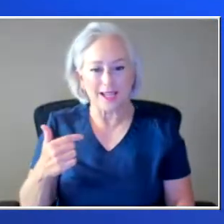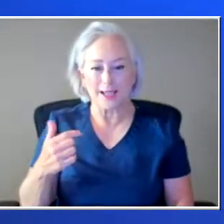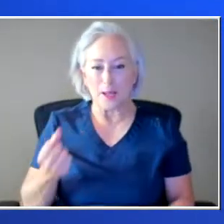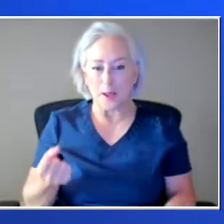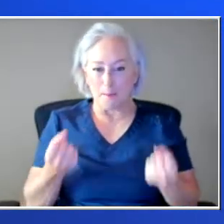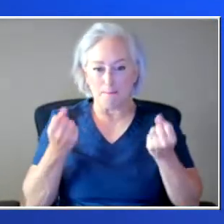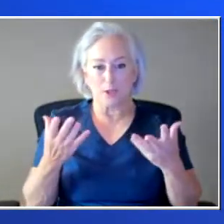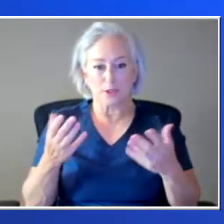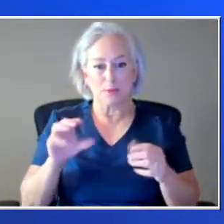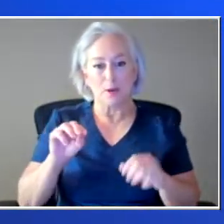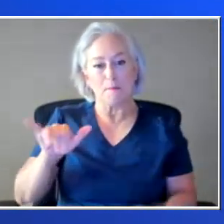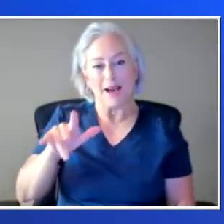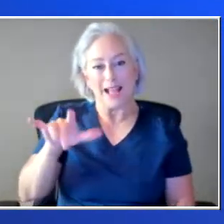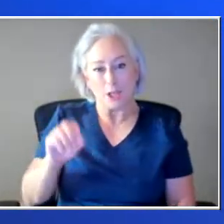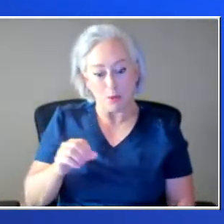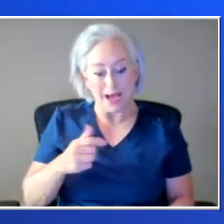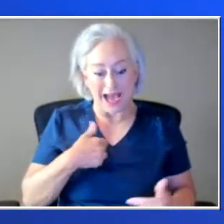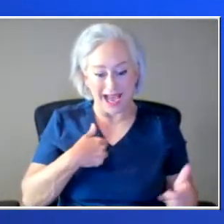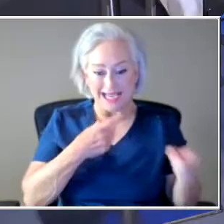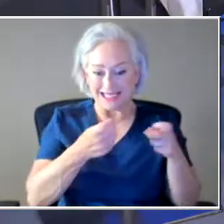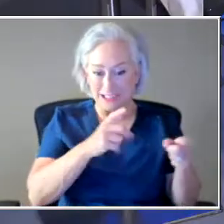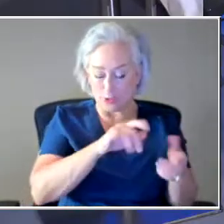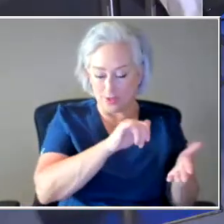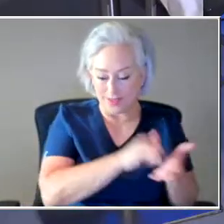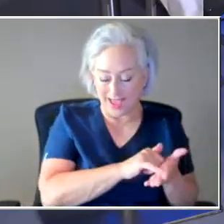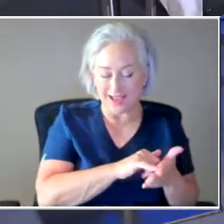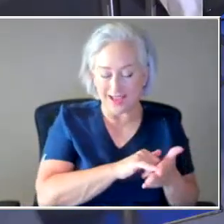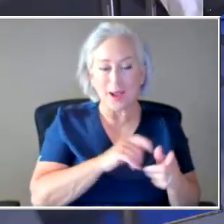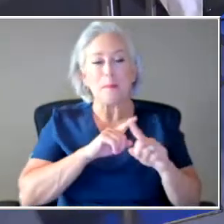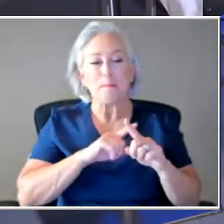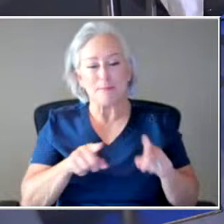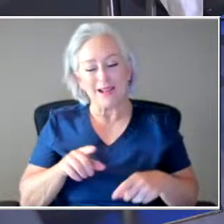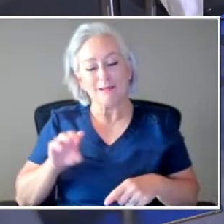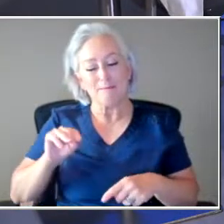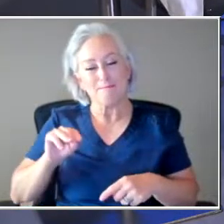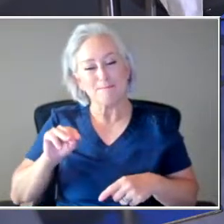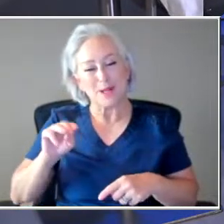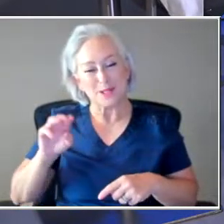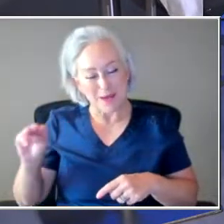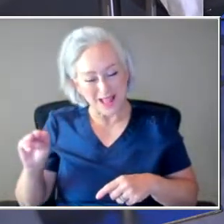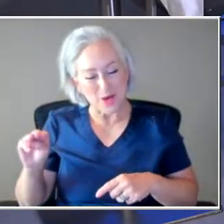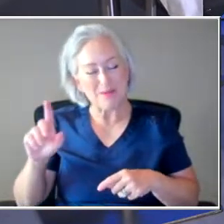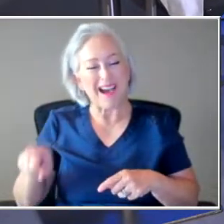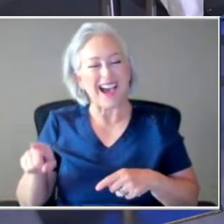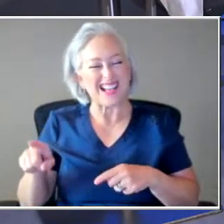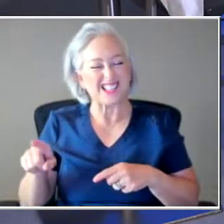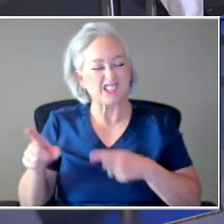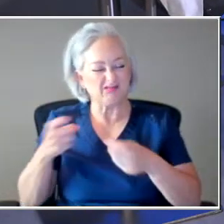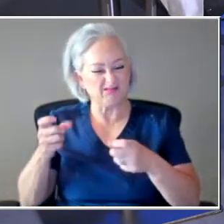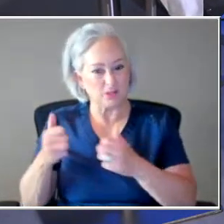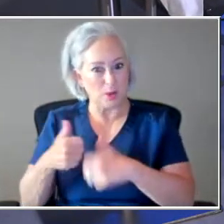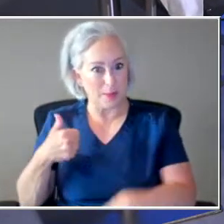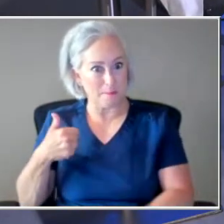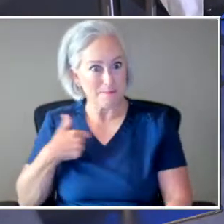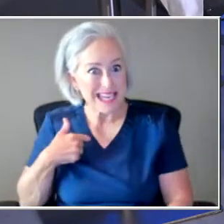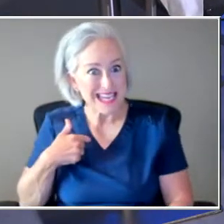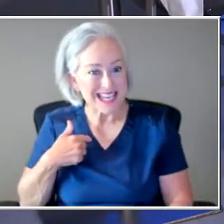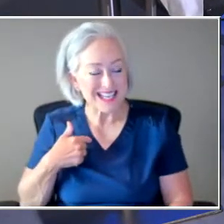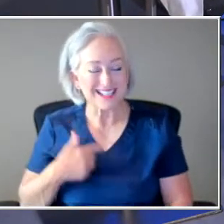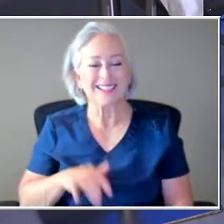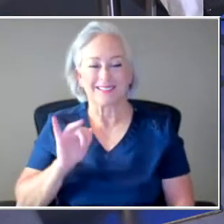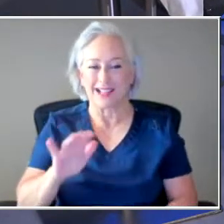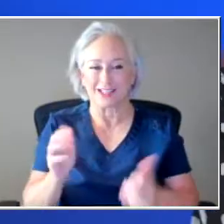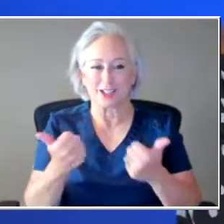me. So that's the bigger, multiple myeloma has the challenge, dealing with you. I like that. And so that's